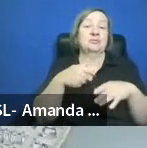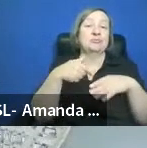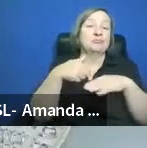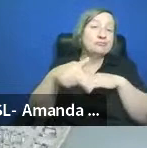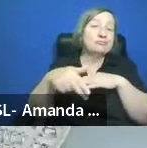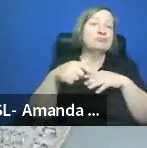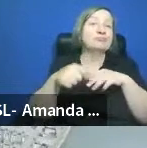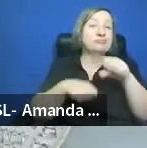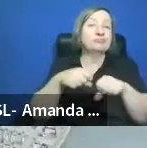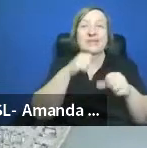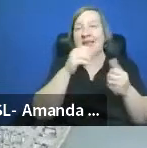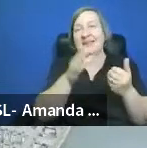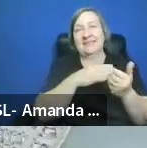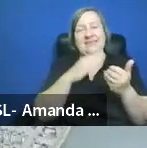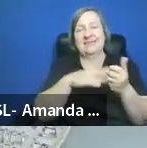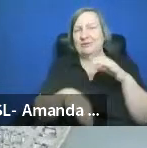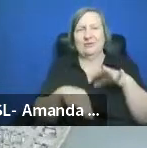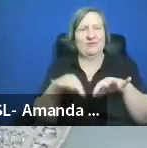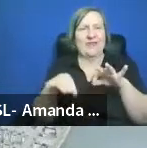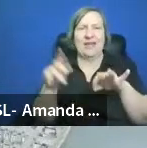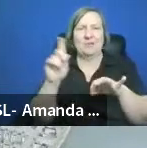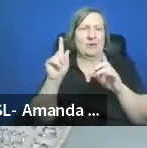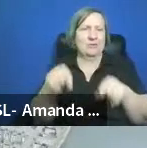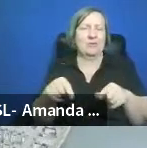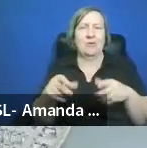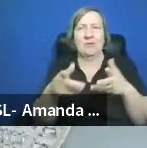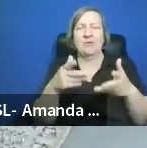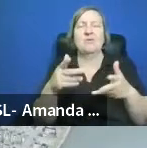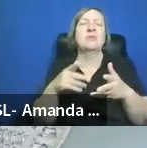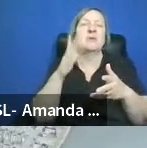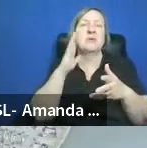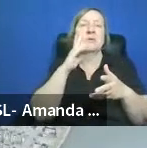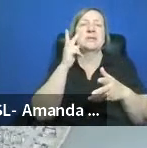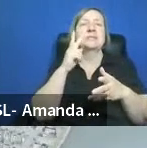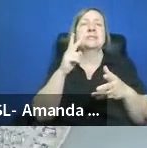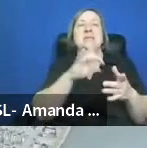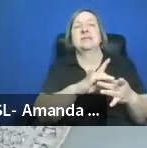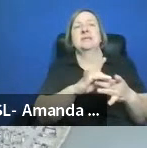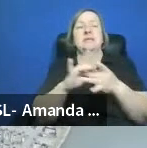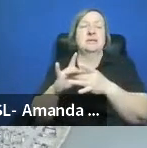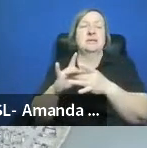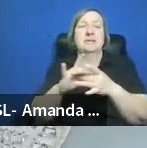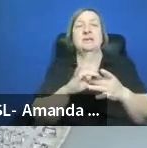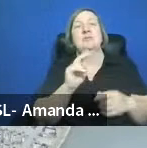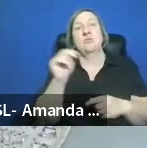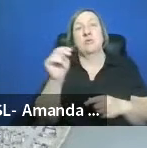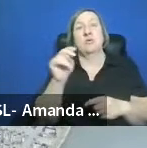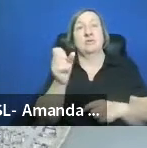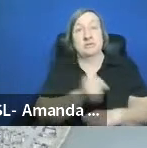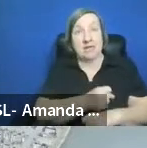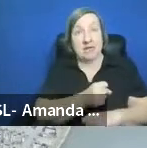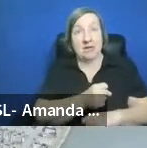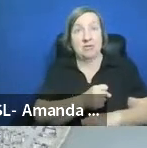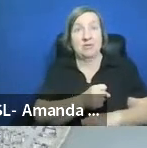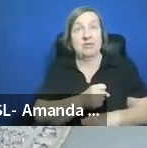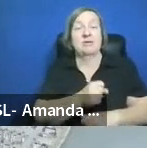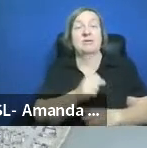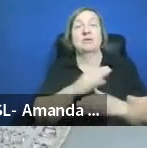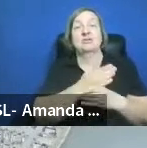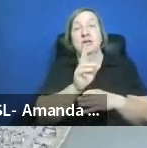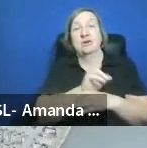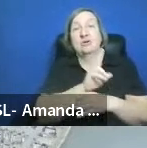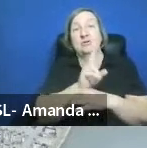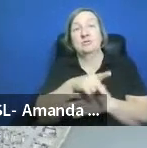for wayfinding. In the investments, you can see the connectivity of both the north-south shared use